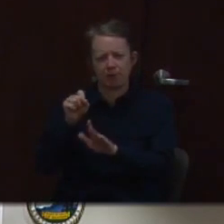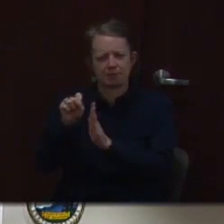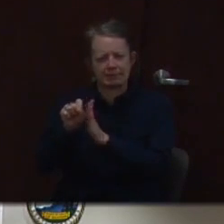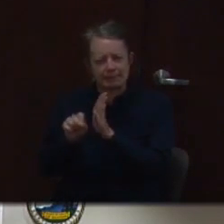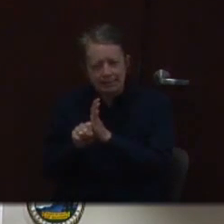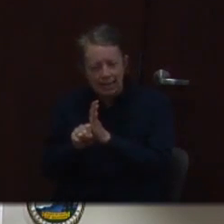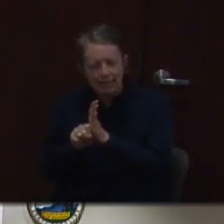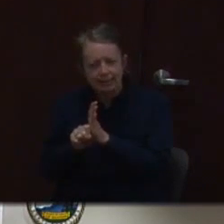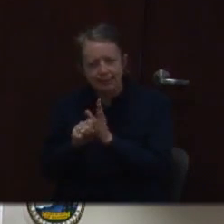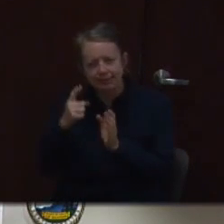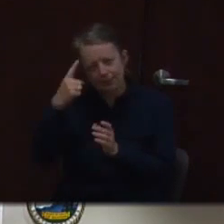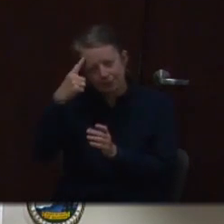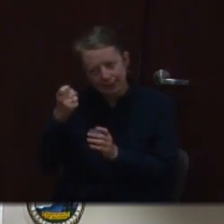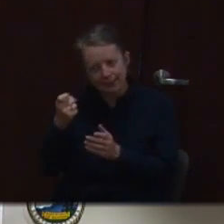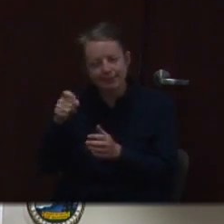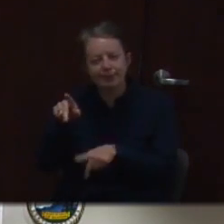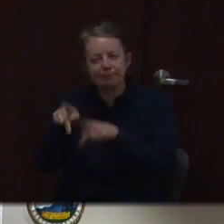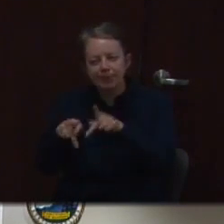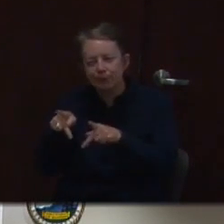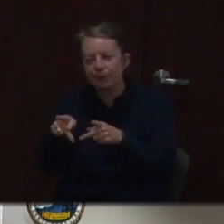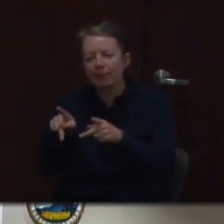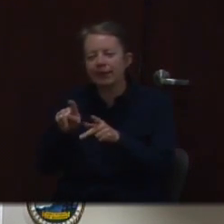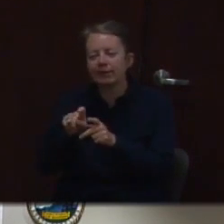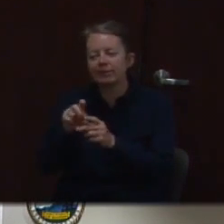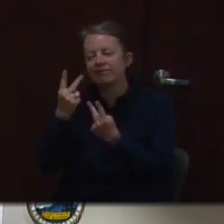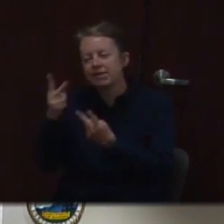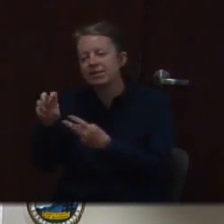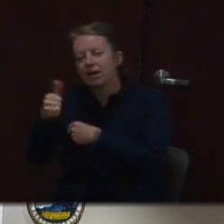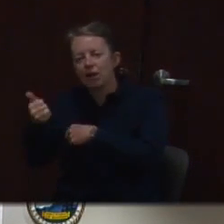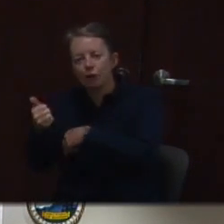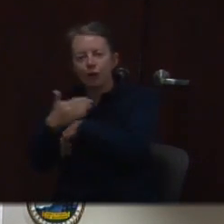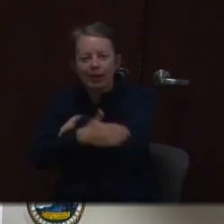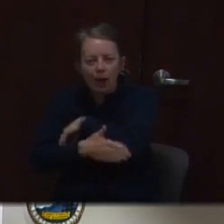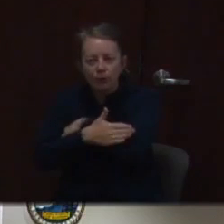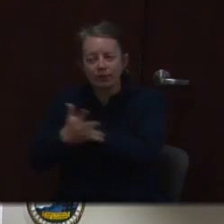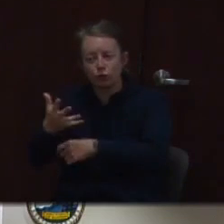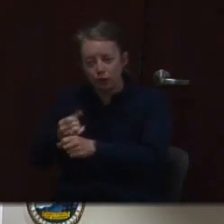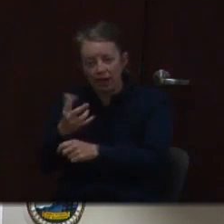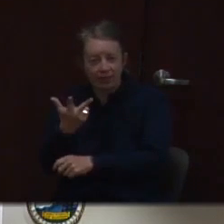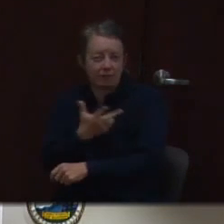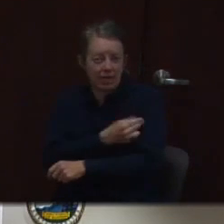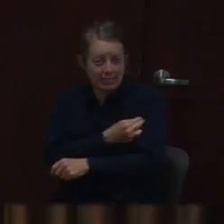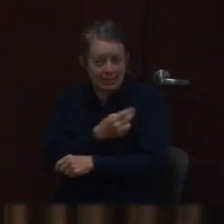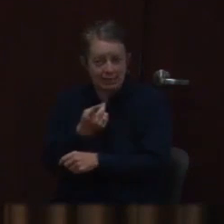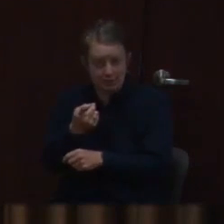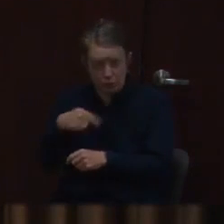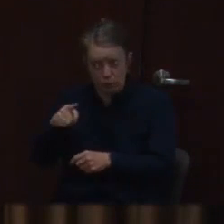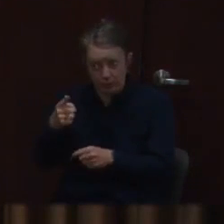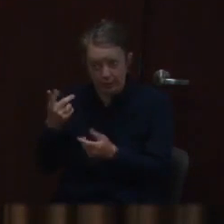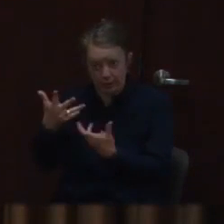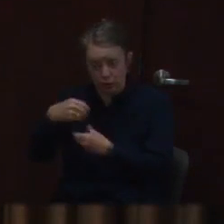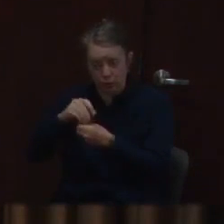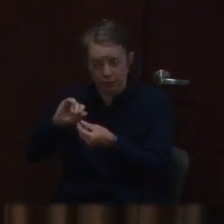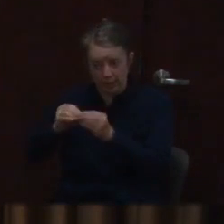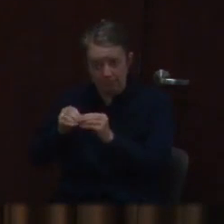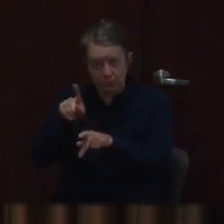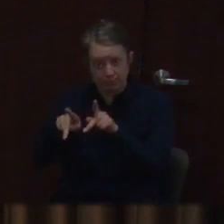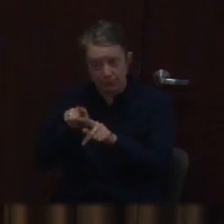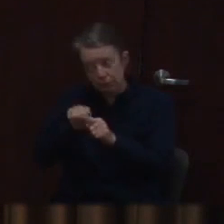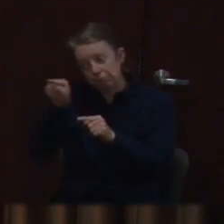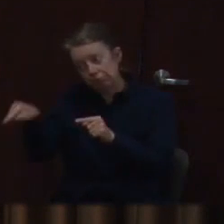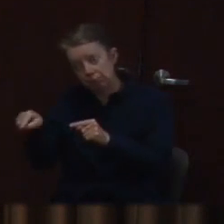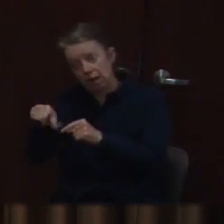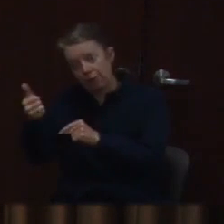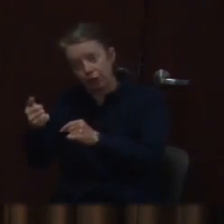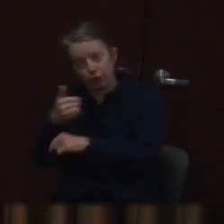the county border to get the vaccine. So are we able to account for that? We are able to account for that. So those